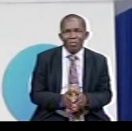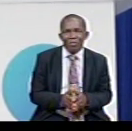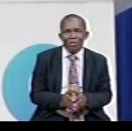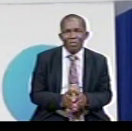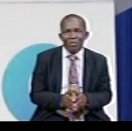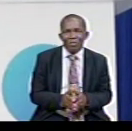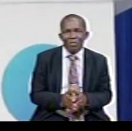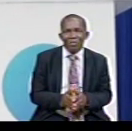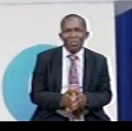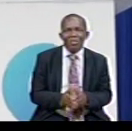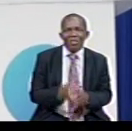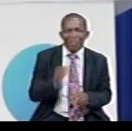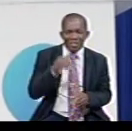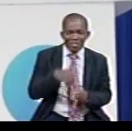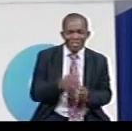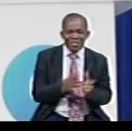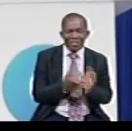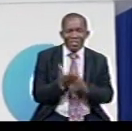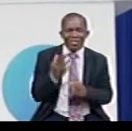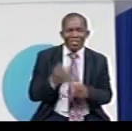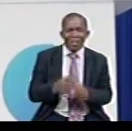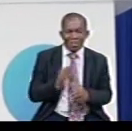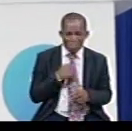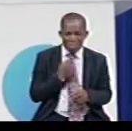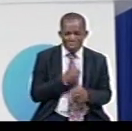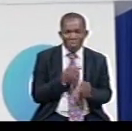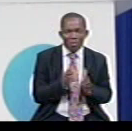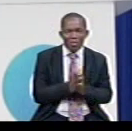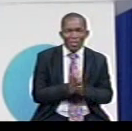In Jesus' name we pray.